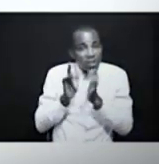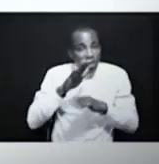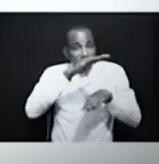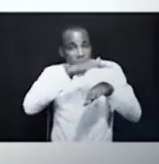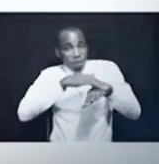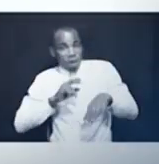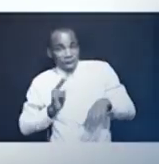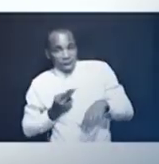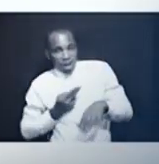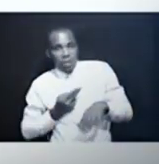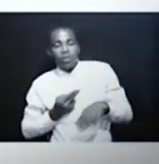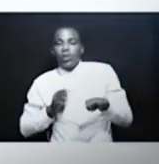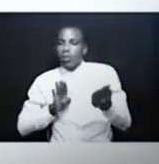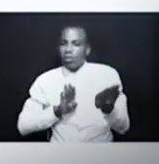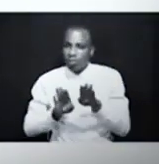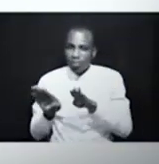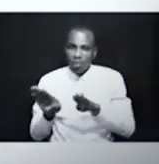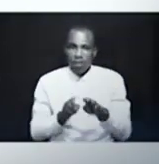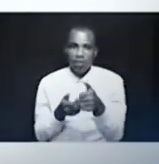received.